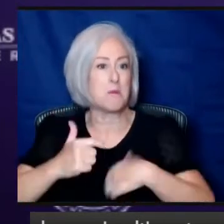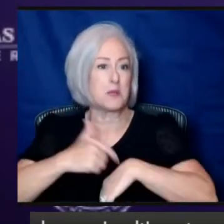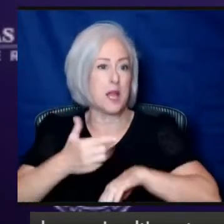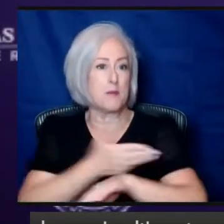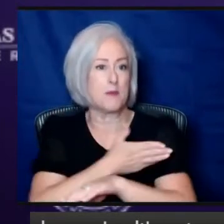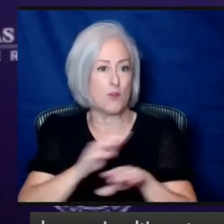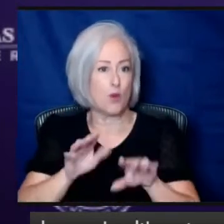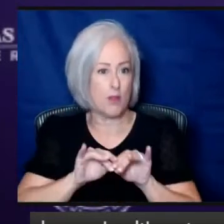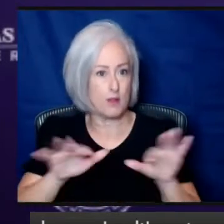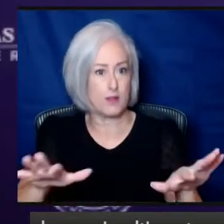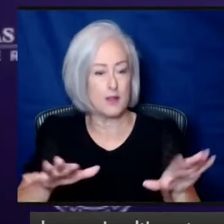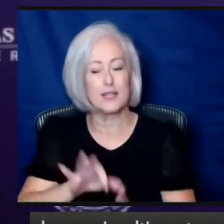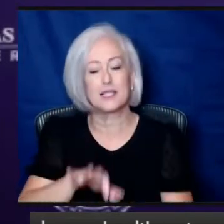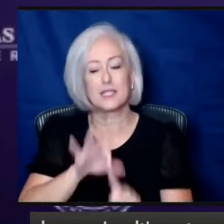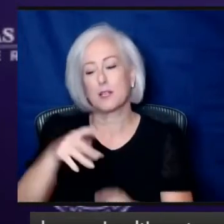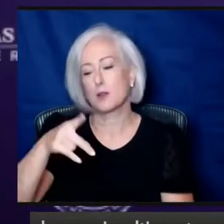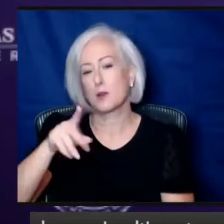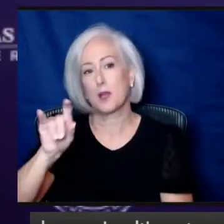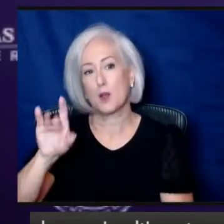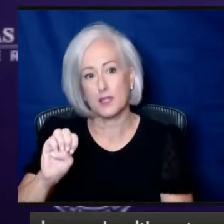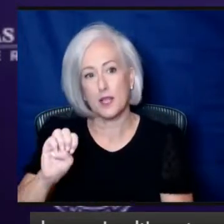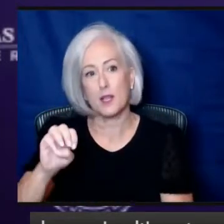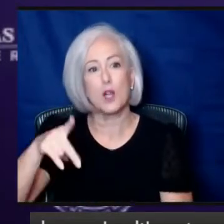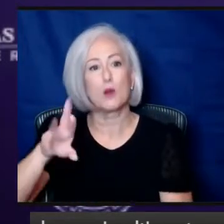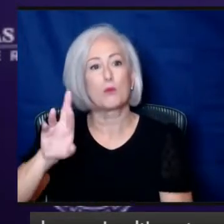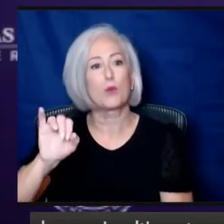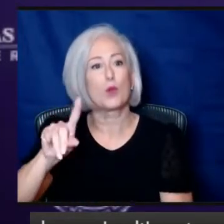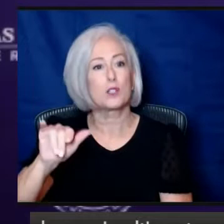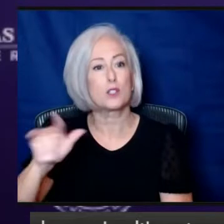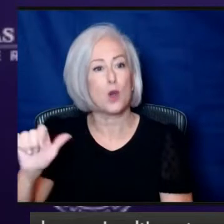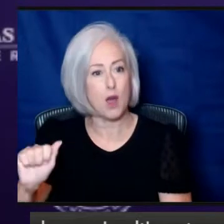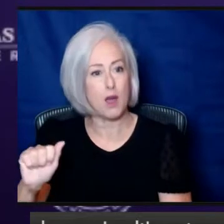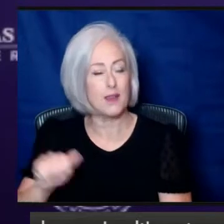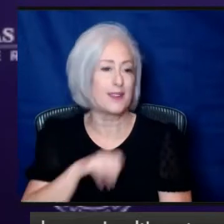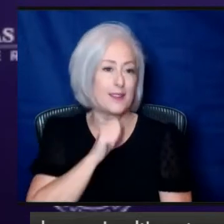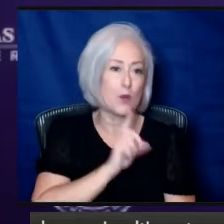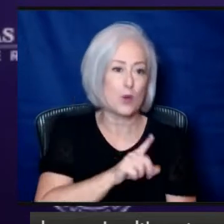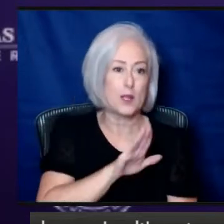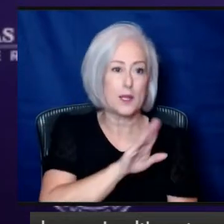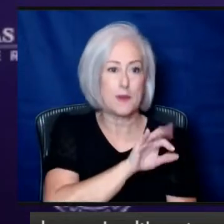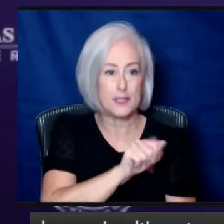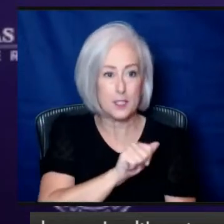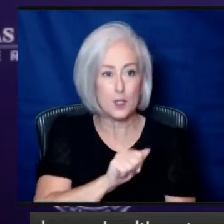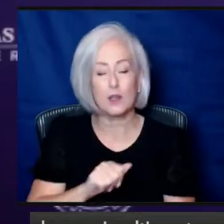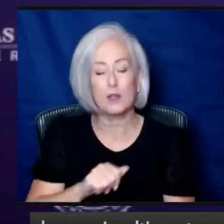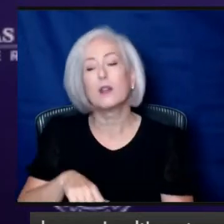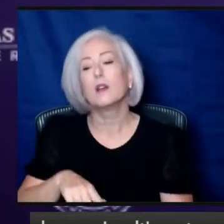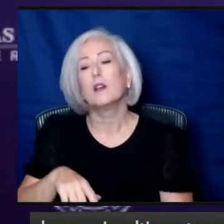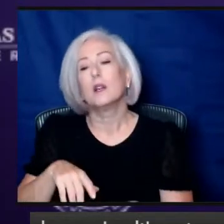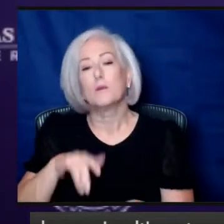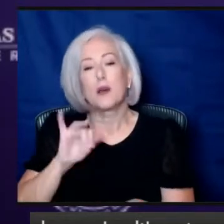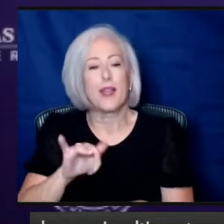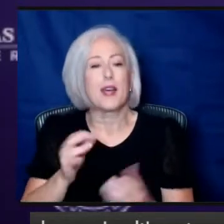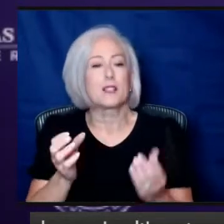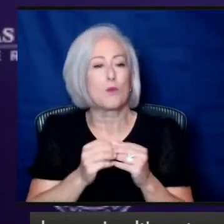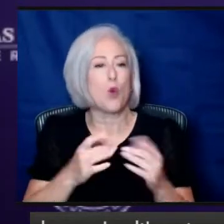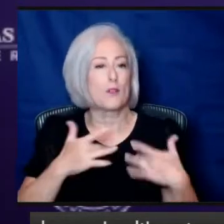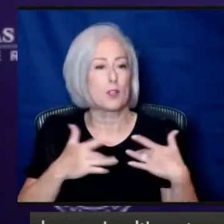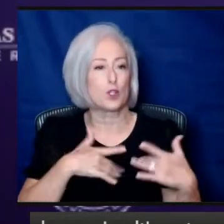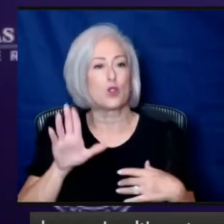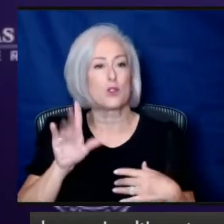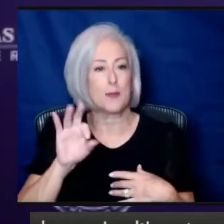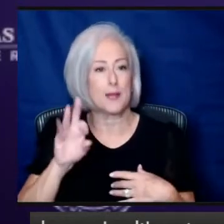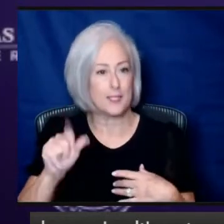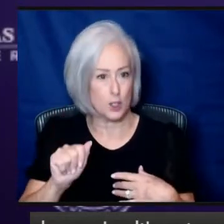and the protozoa. The bacteria, not so much, but that's actually really a greater concern as far as the bacterial infection. As far